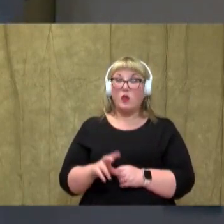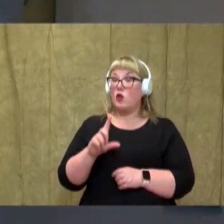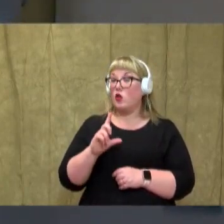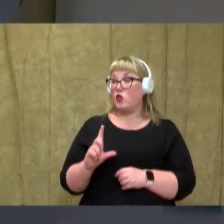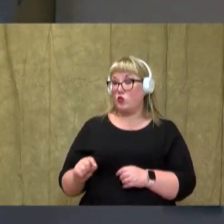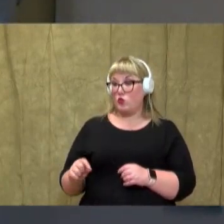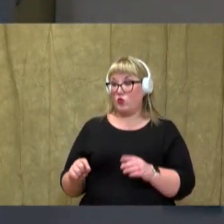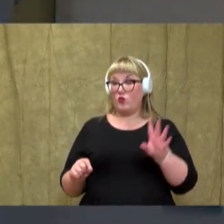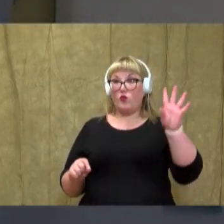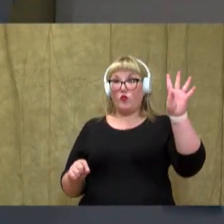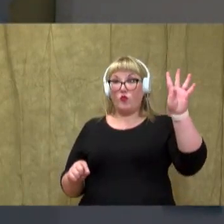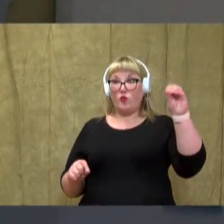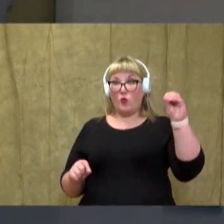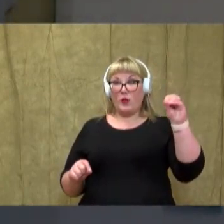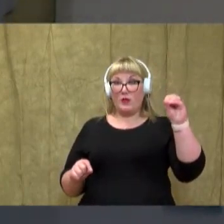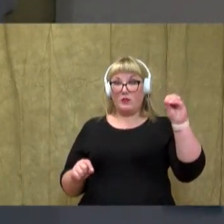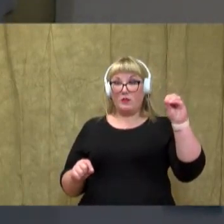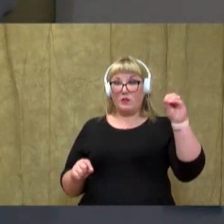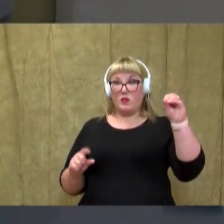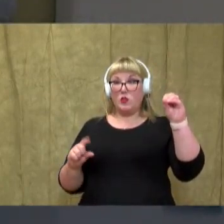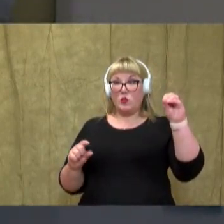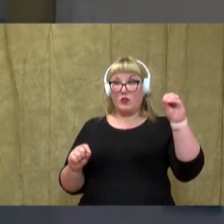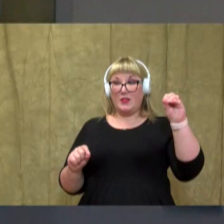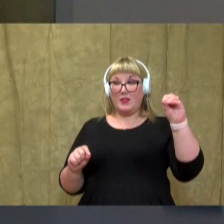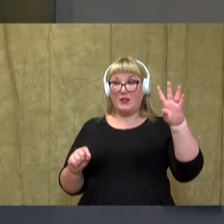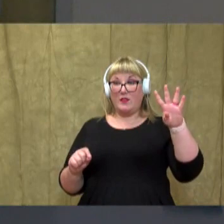20 plus 40.